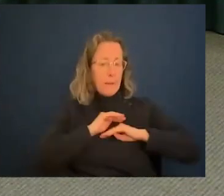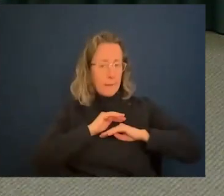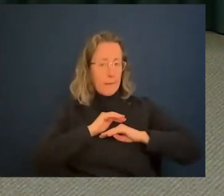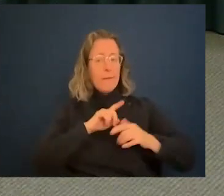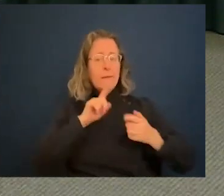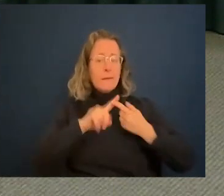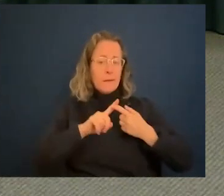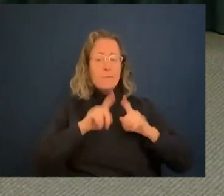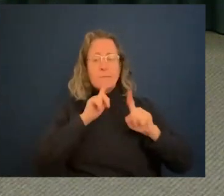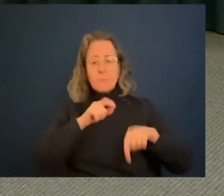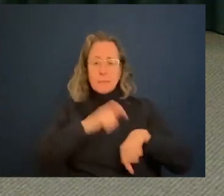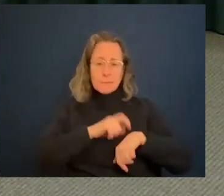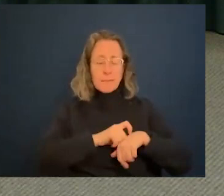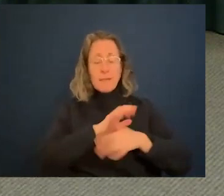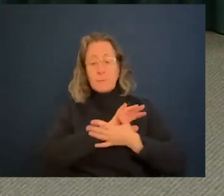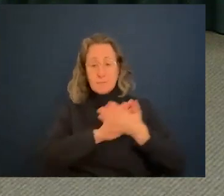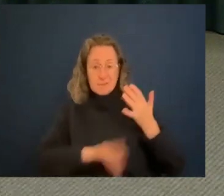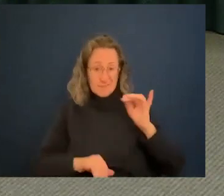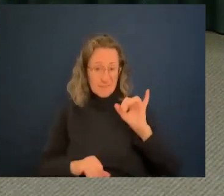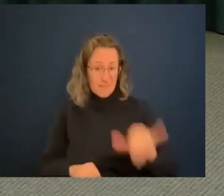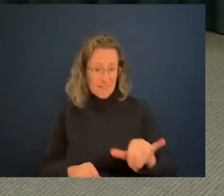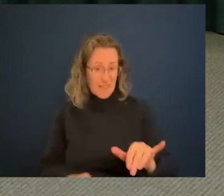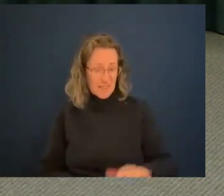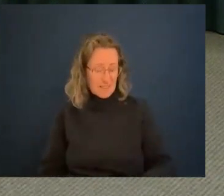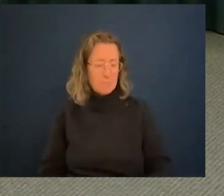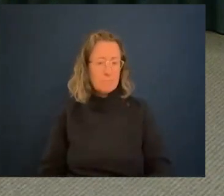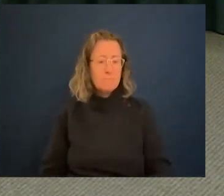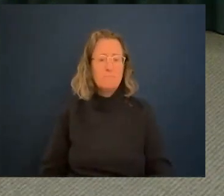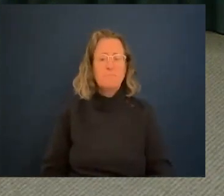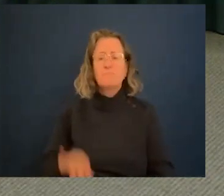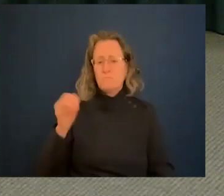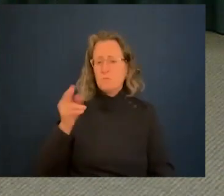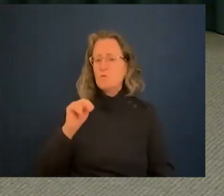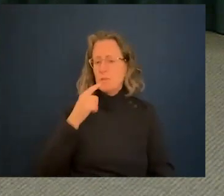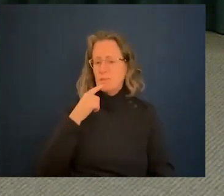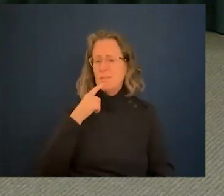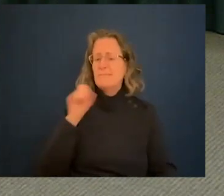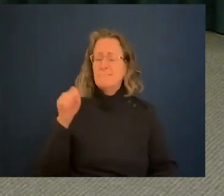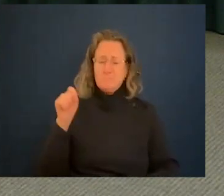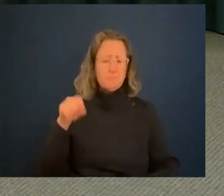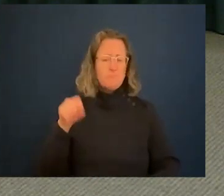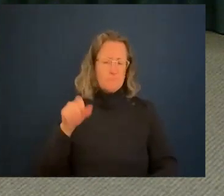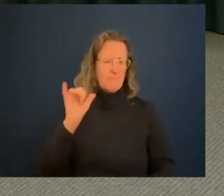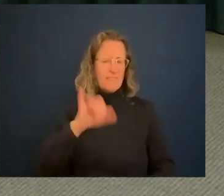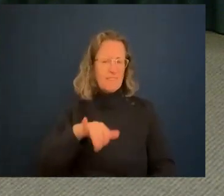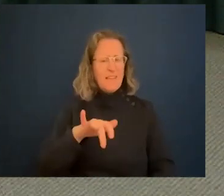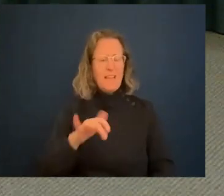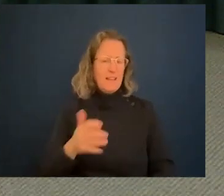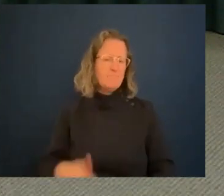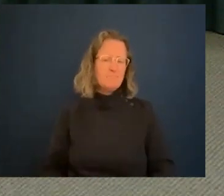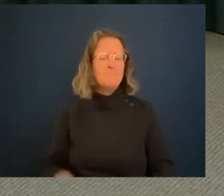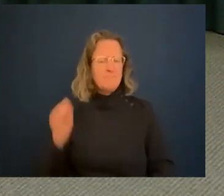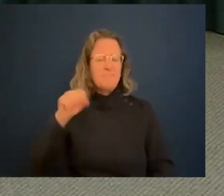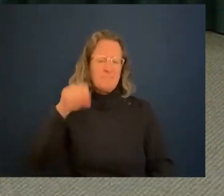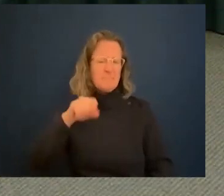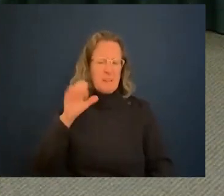checked yeah that's a that's a likely uh a likely question for the RFQ would be